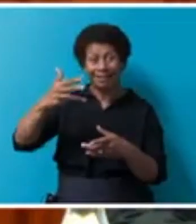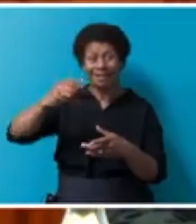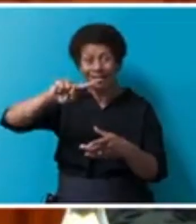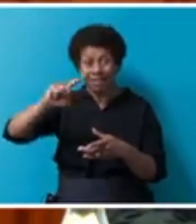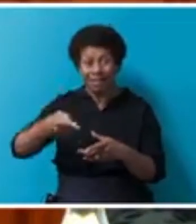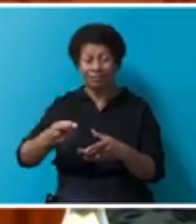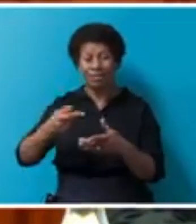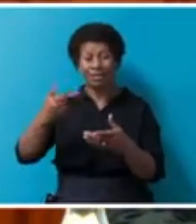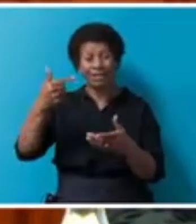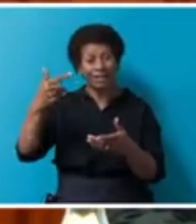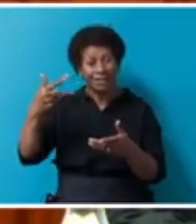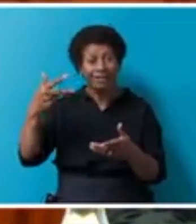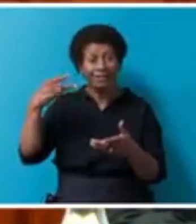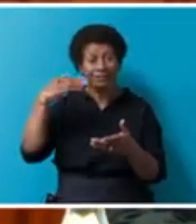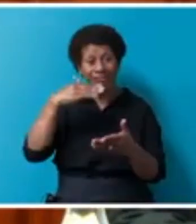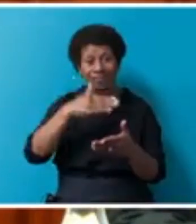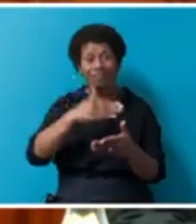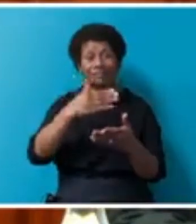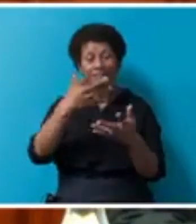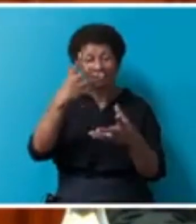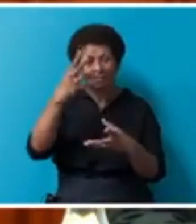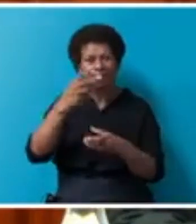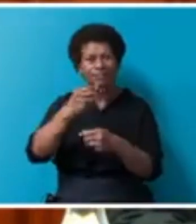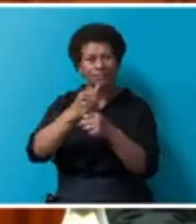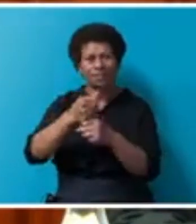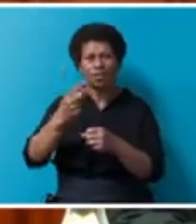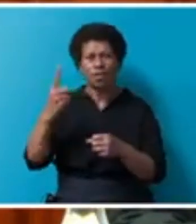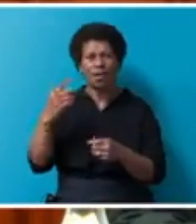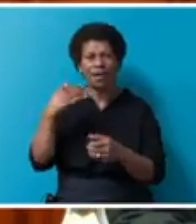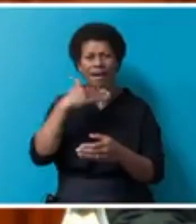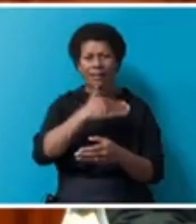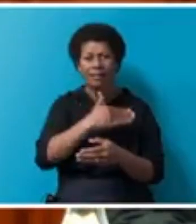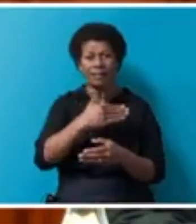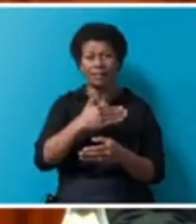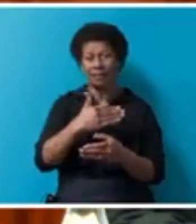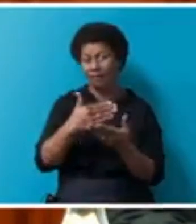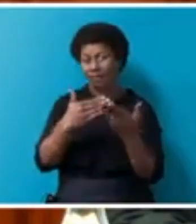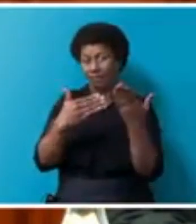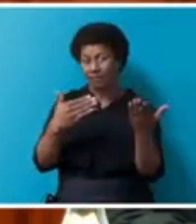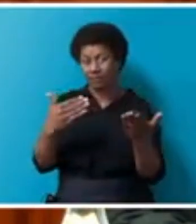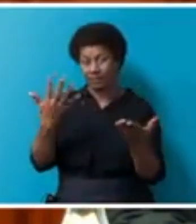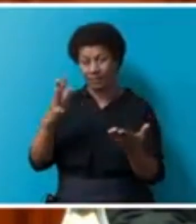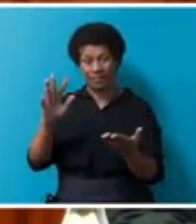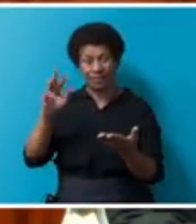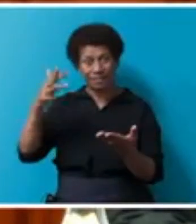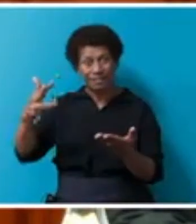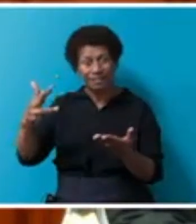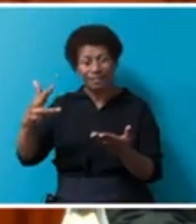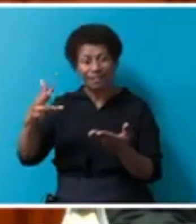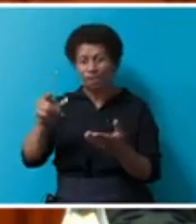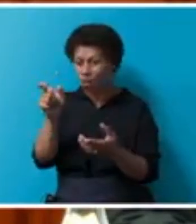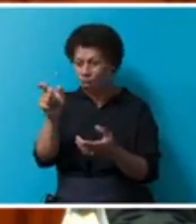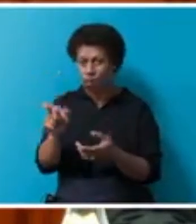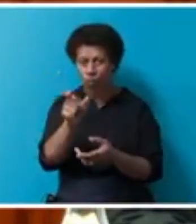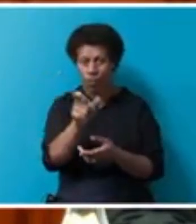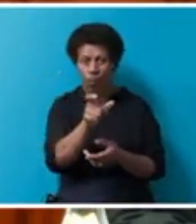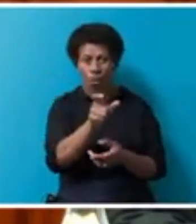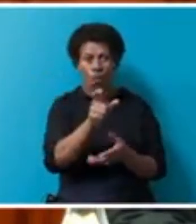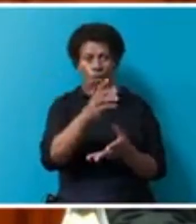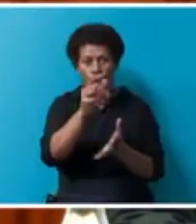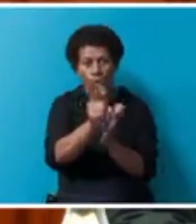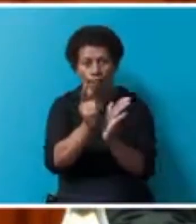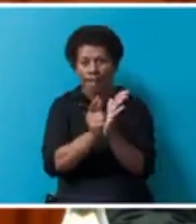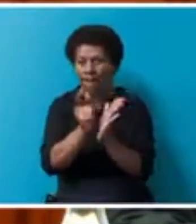19,874 active files with an average of 159 files per lawyer, reflecting the growing demand for legal